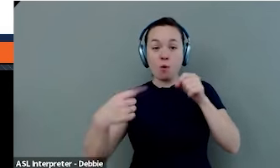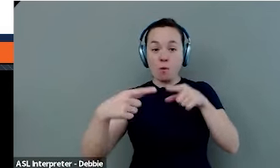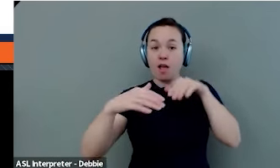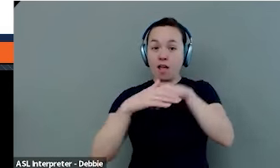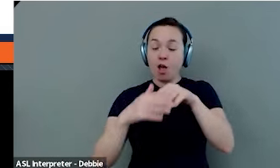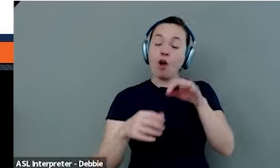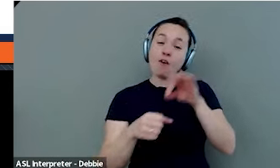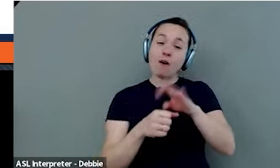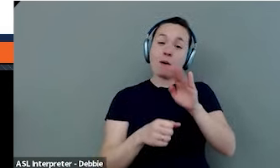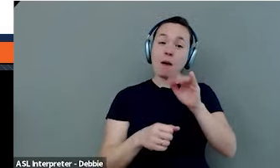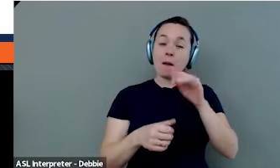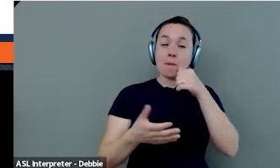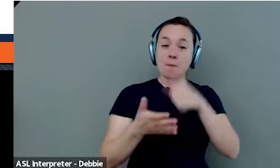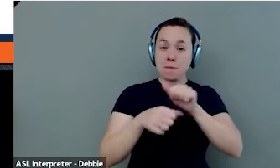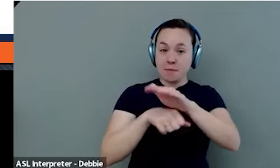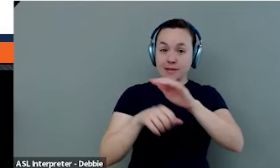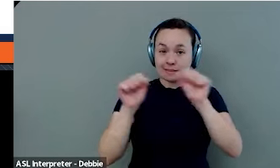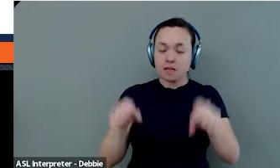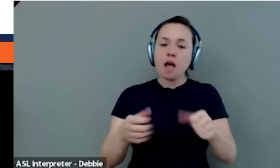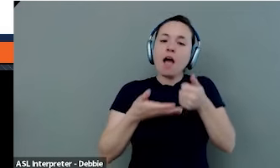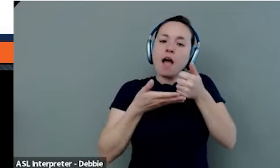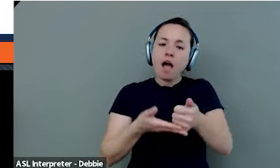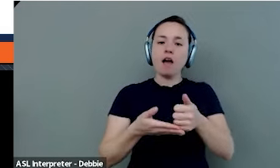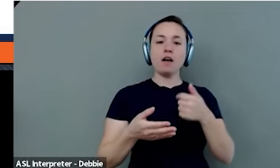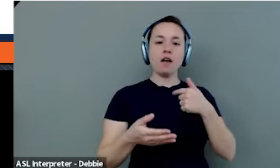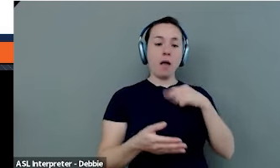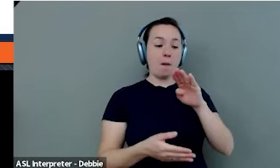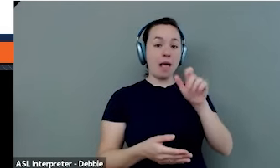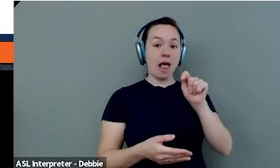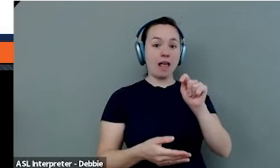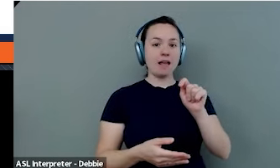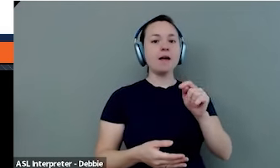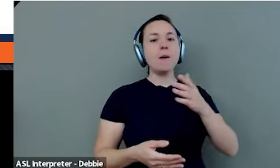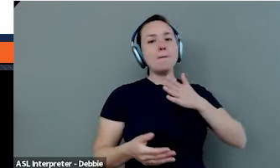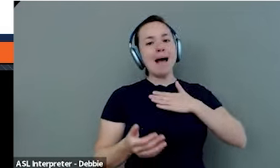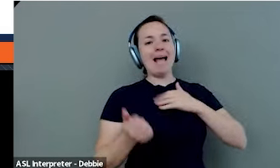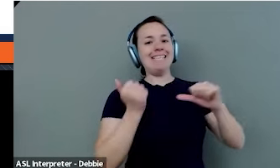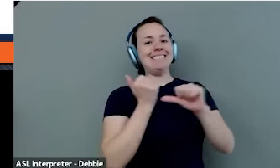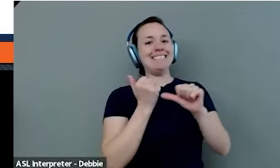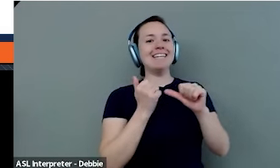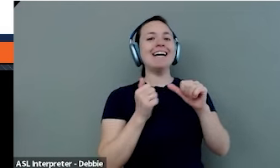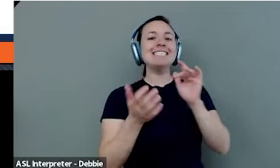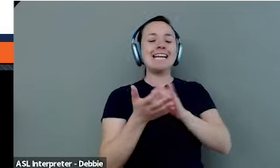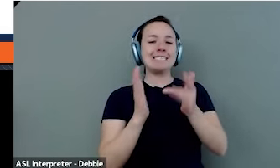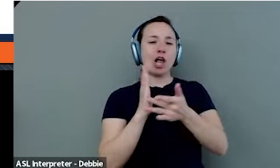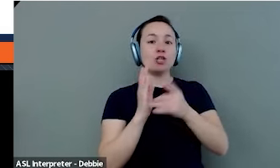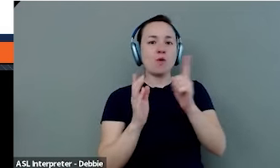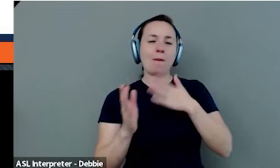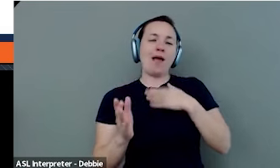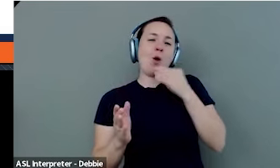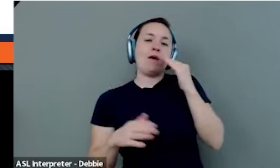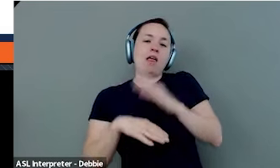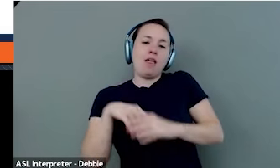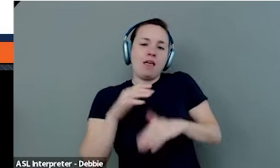by Mail system allows voters to mark their ballot using the voter's own assistive technology in the comfort of their own home.